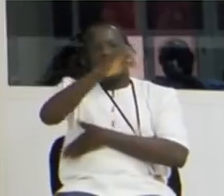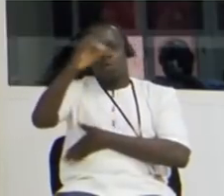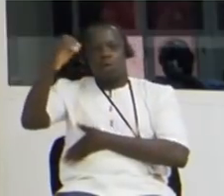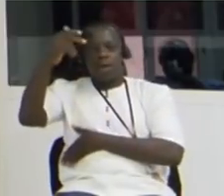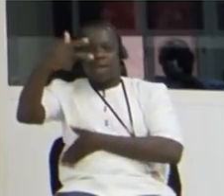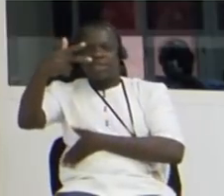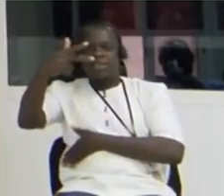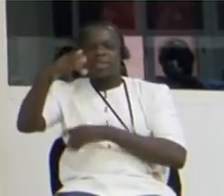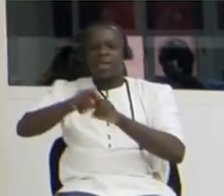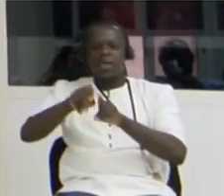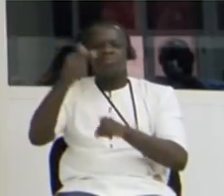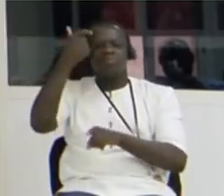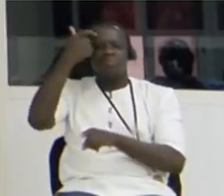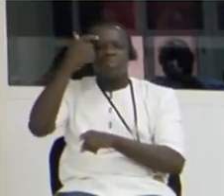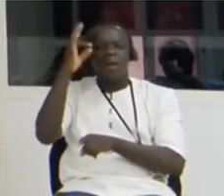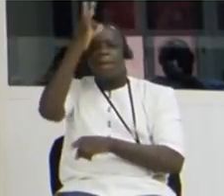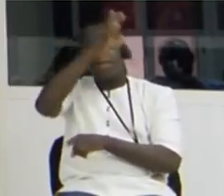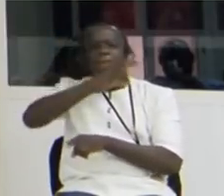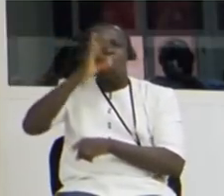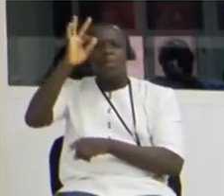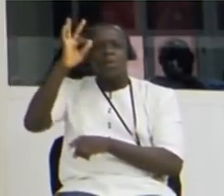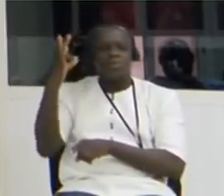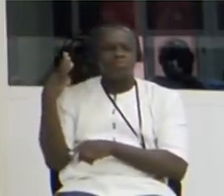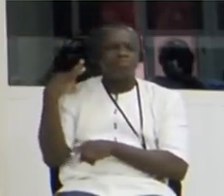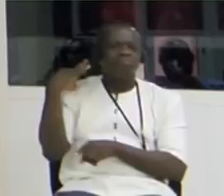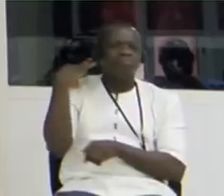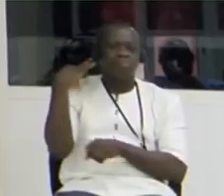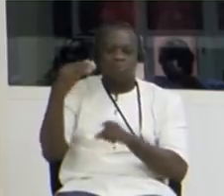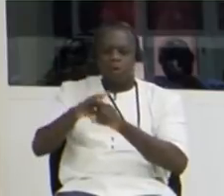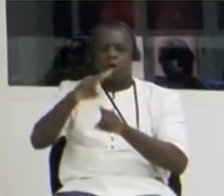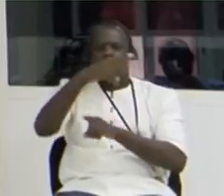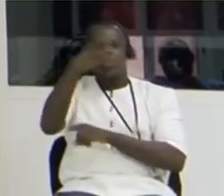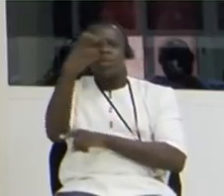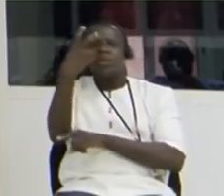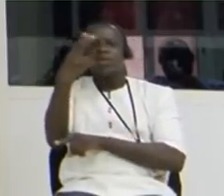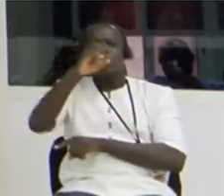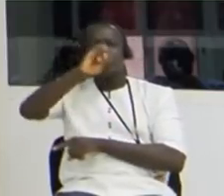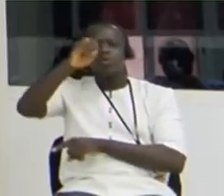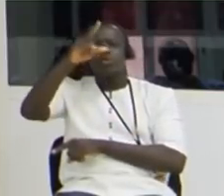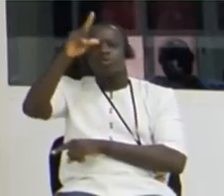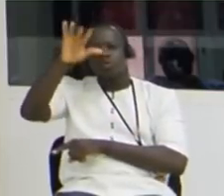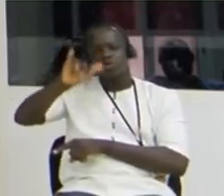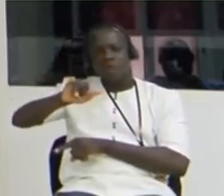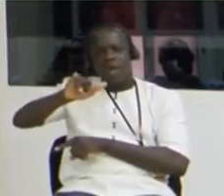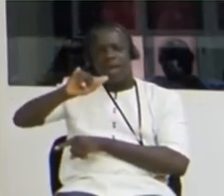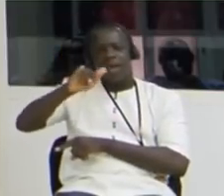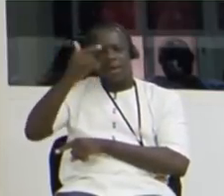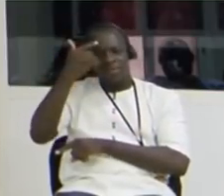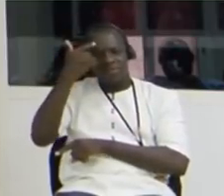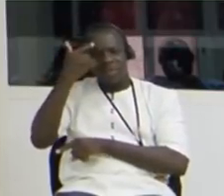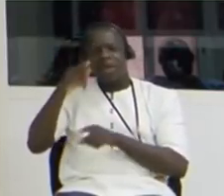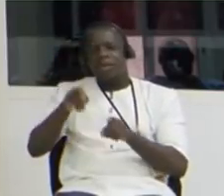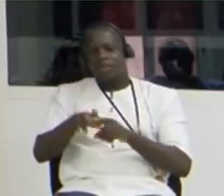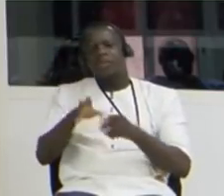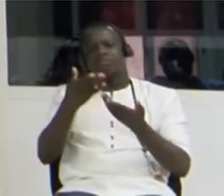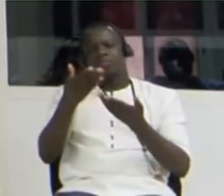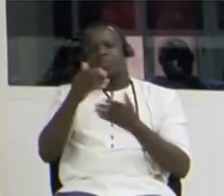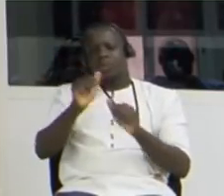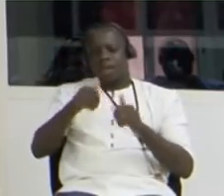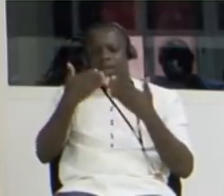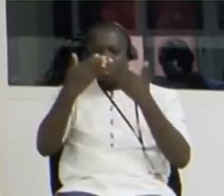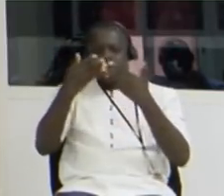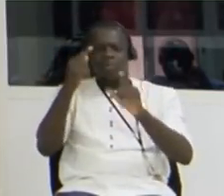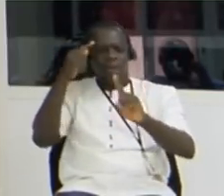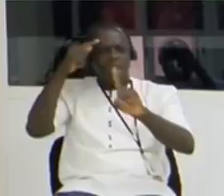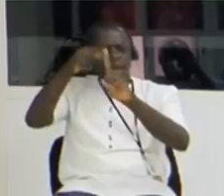July Scholarship Pageant. Please tell us how this pageant came about and what its objective was.